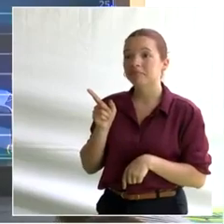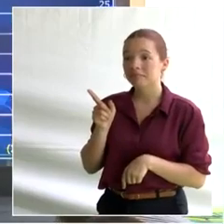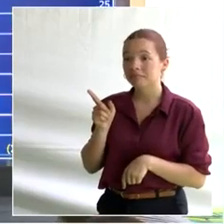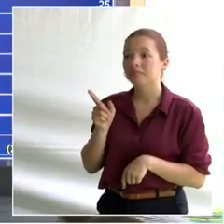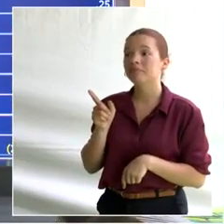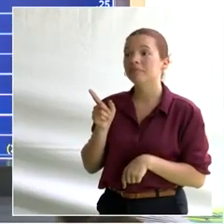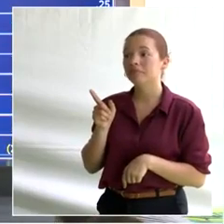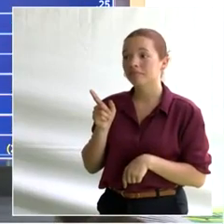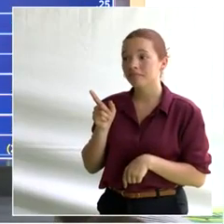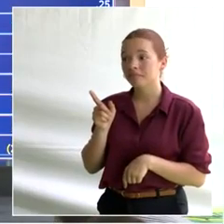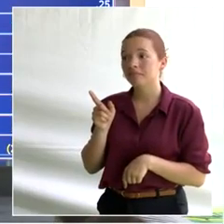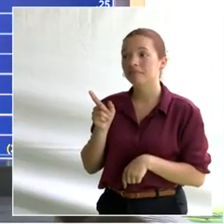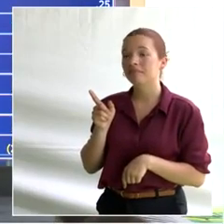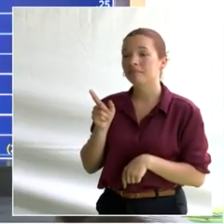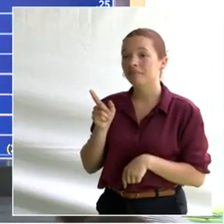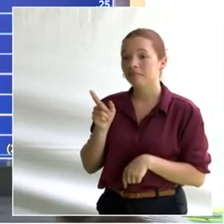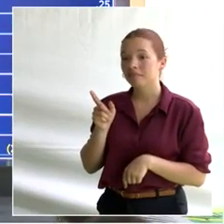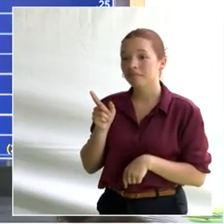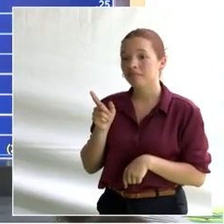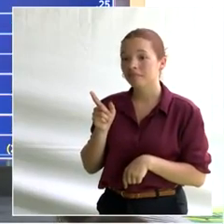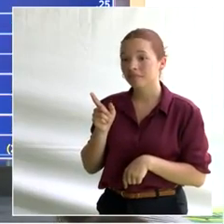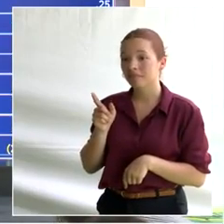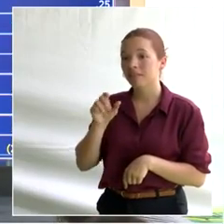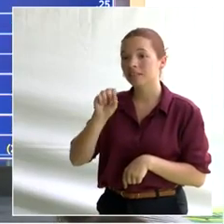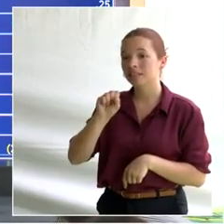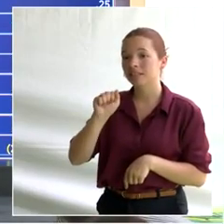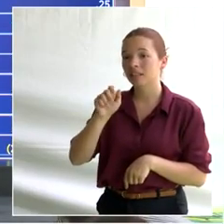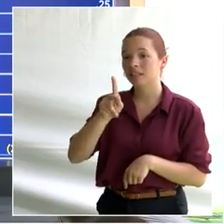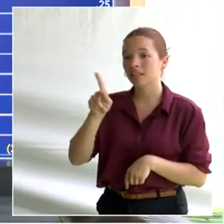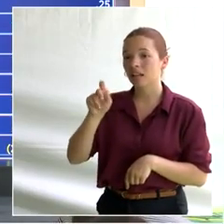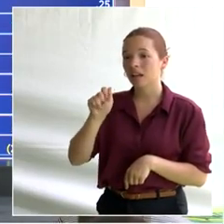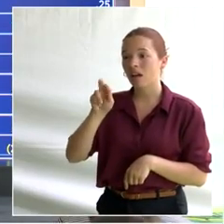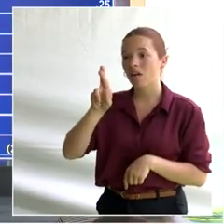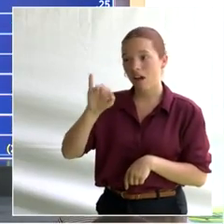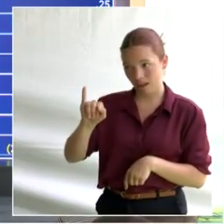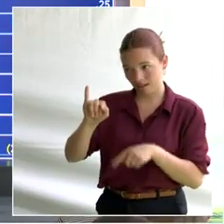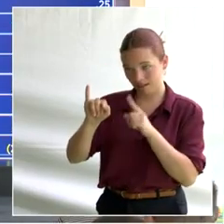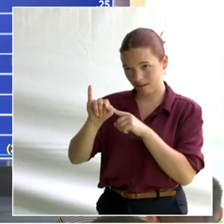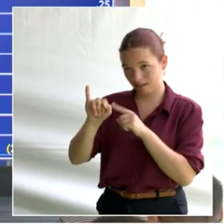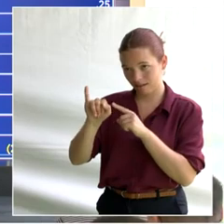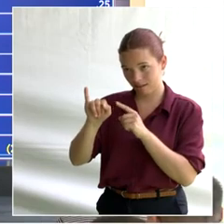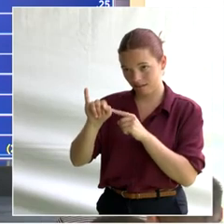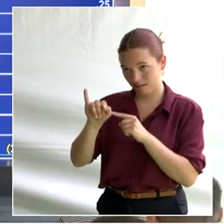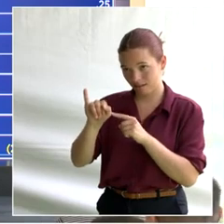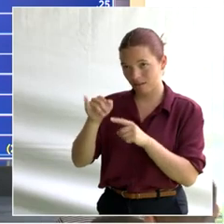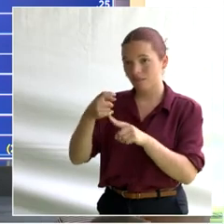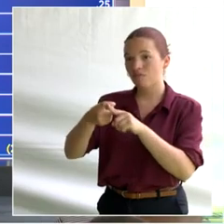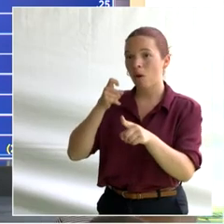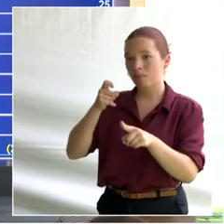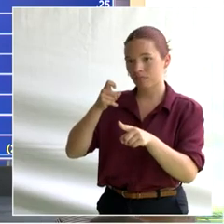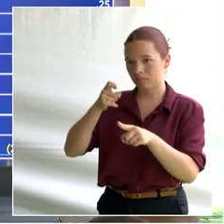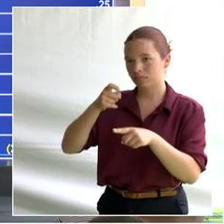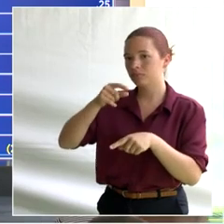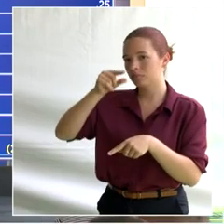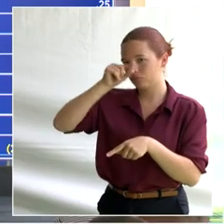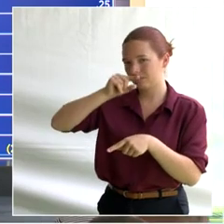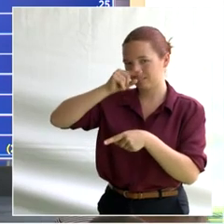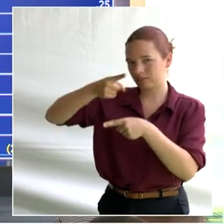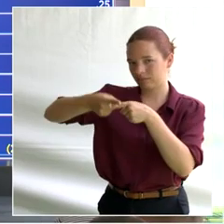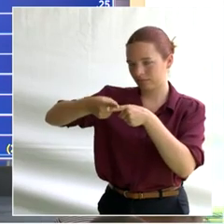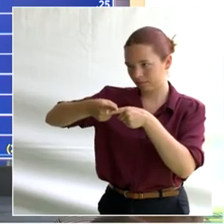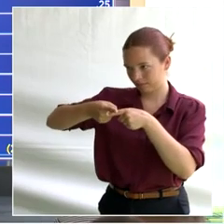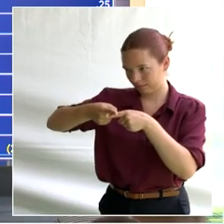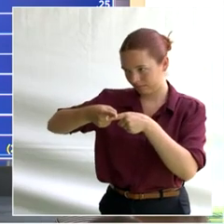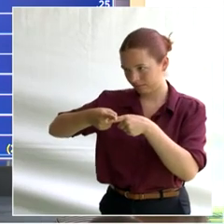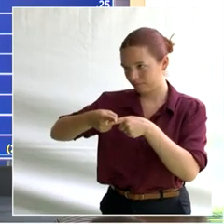Maria Zachary, and she will be placed on line 9. The most successful Greek player ever on the WTA, Maria